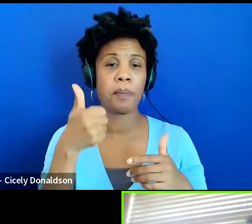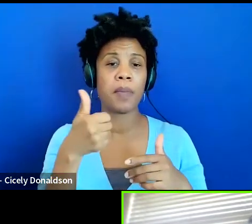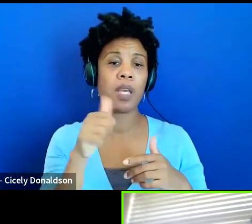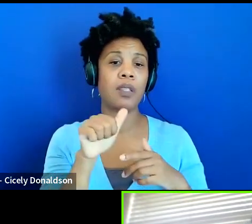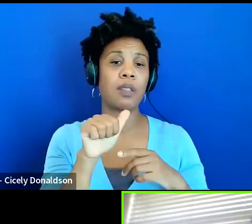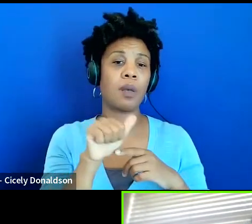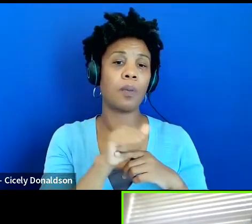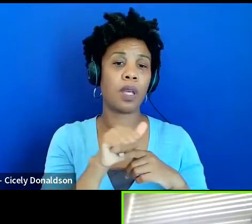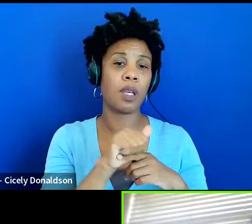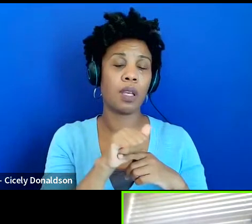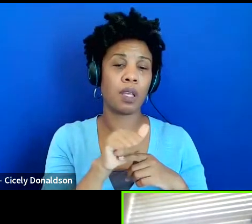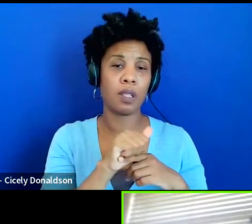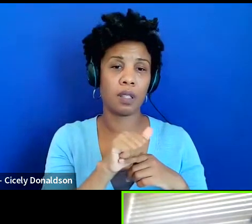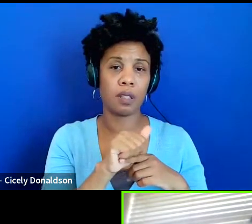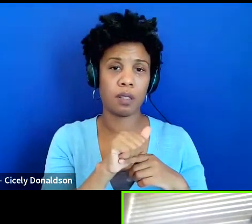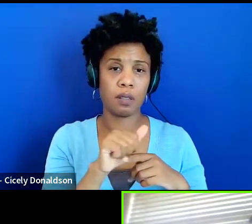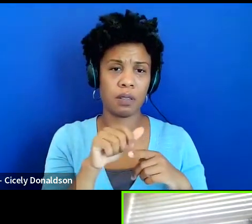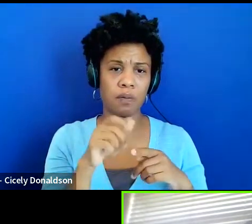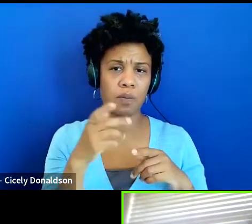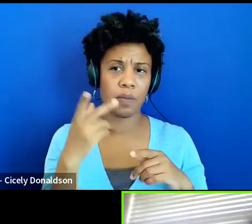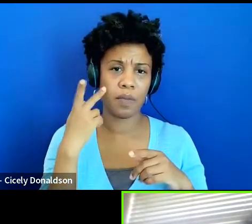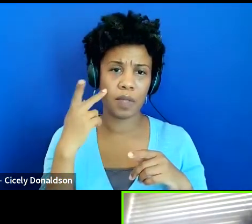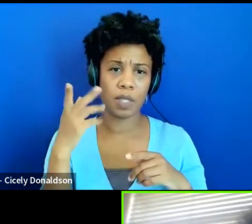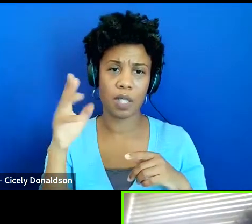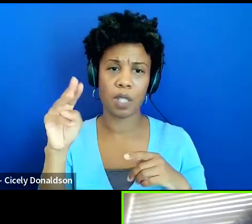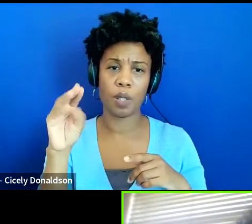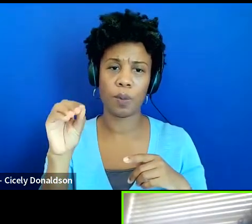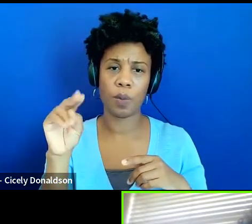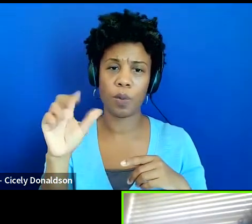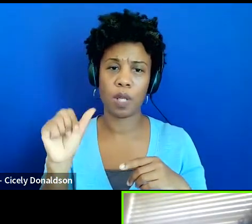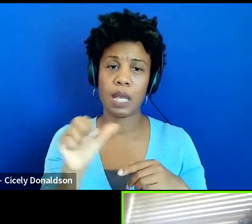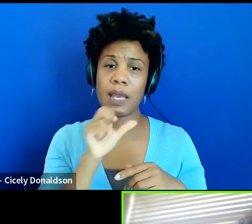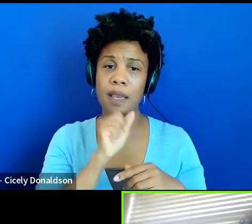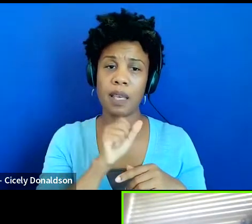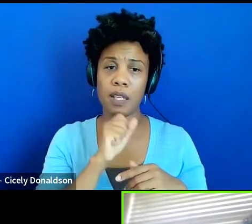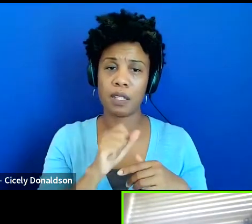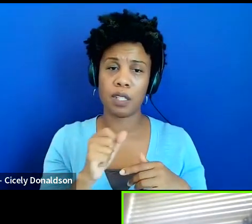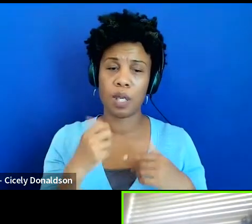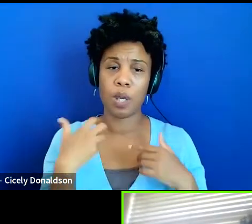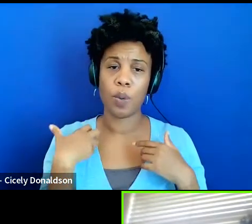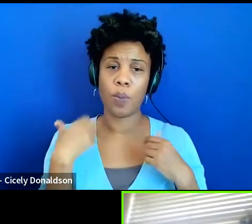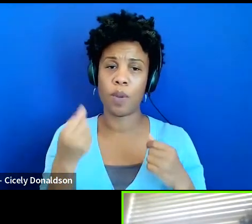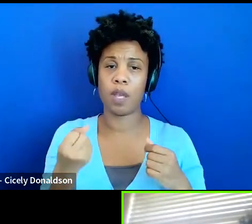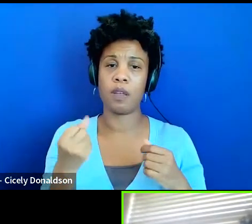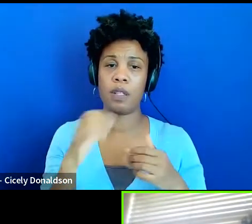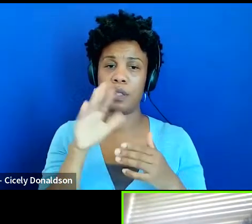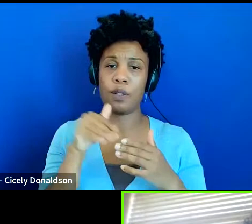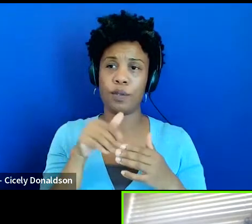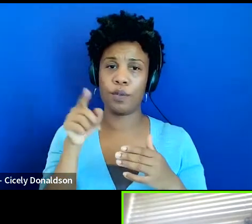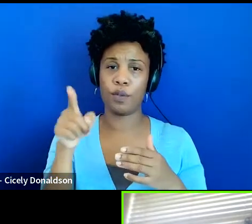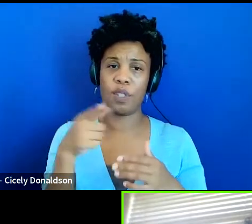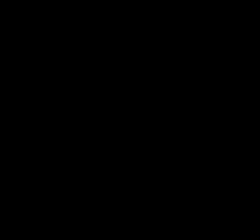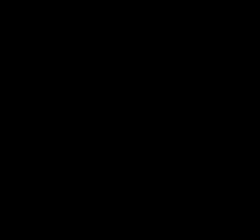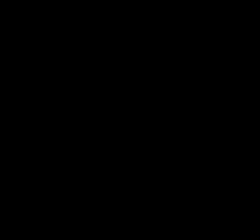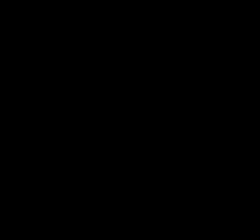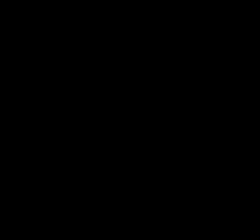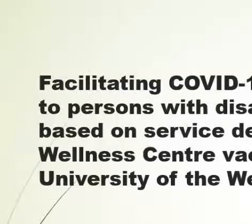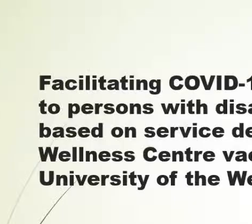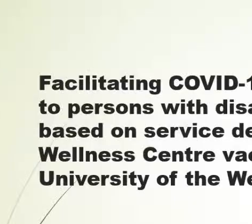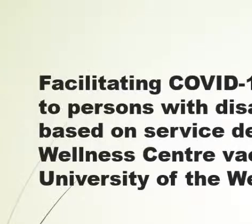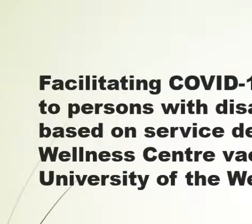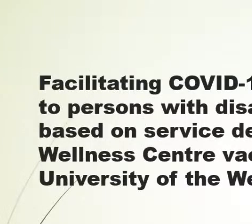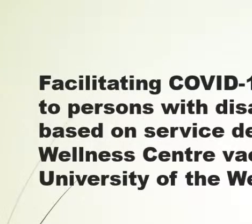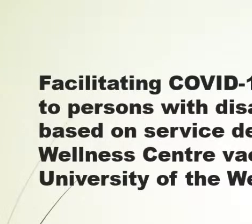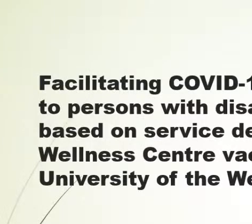service delivery at Mona Aging and Wellness Center, vaccination site at the University of the West Indies, Mona. And then she will